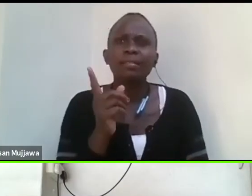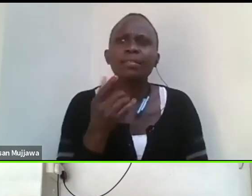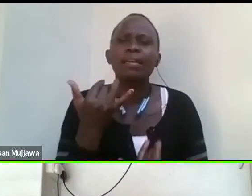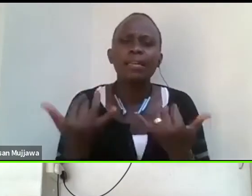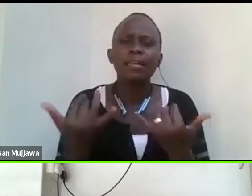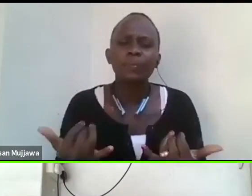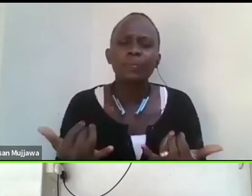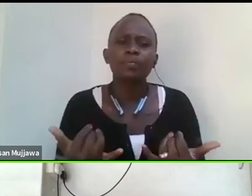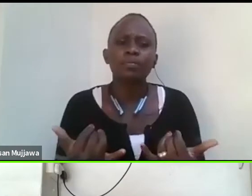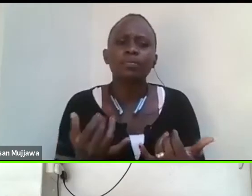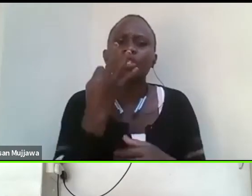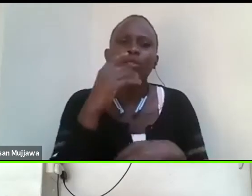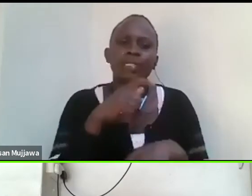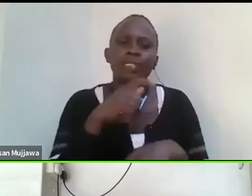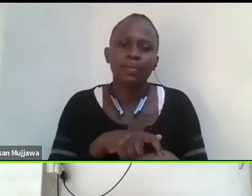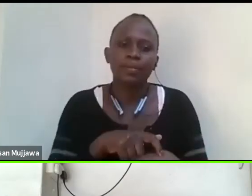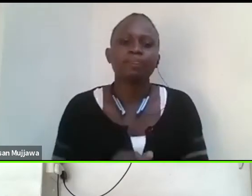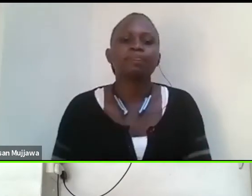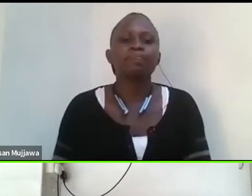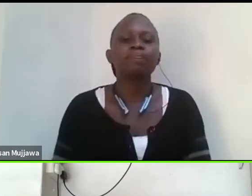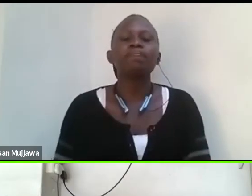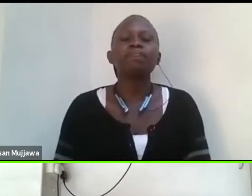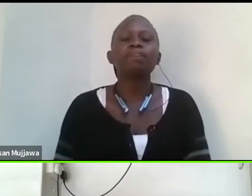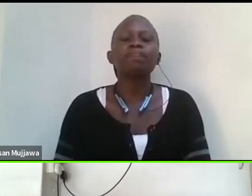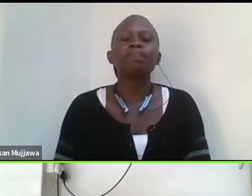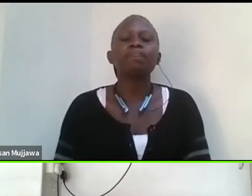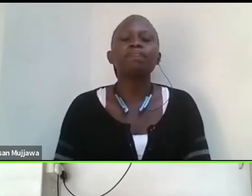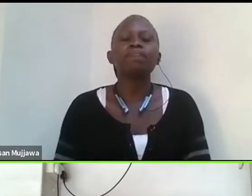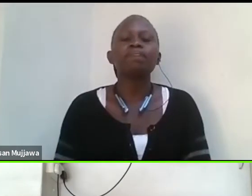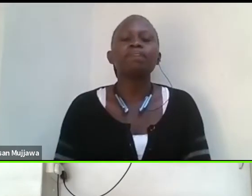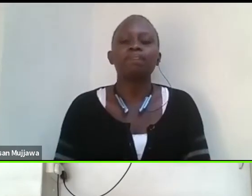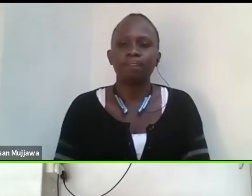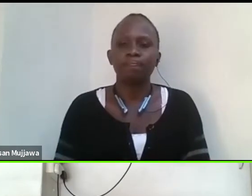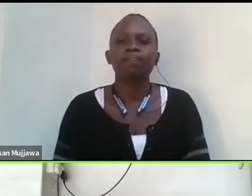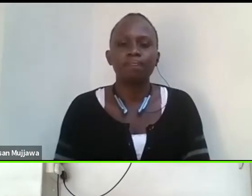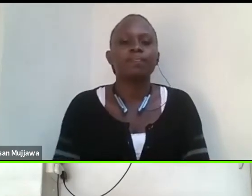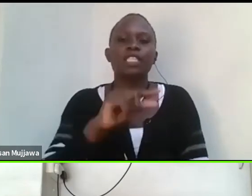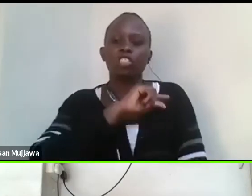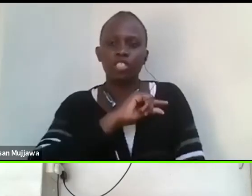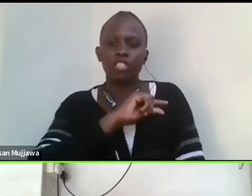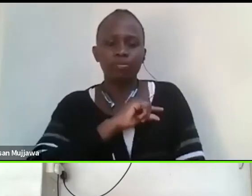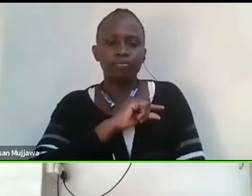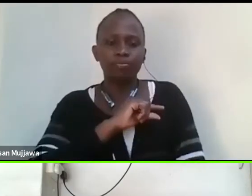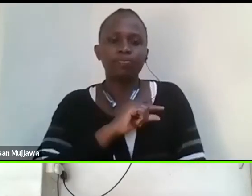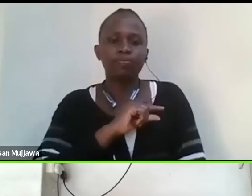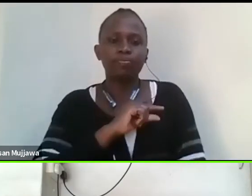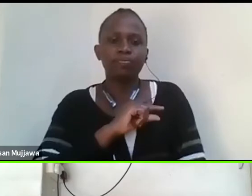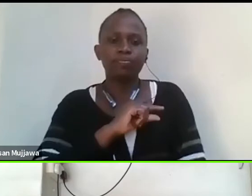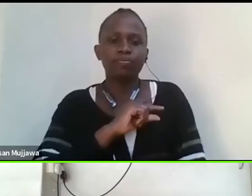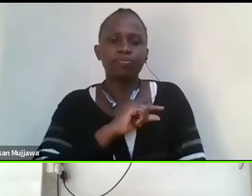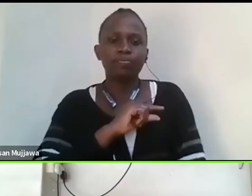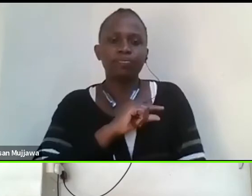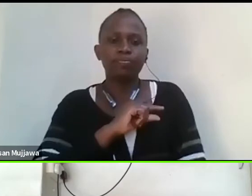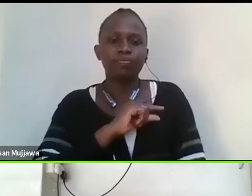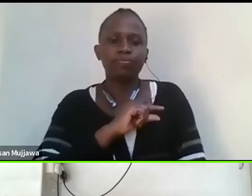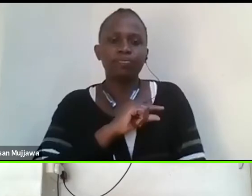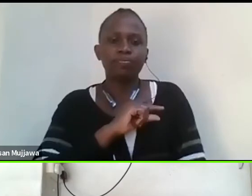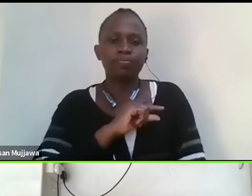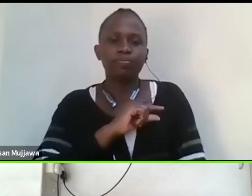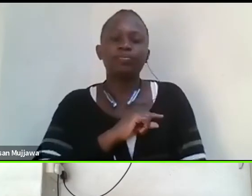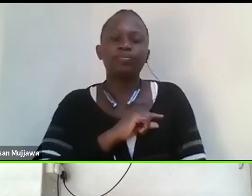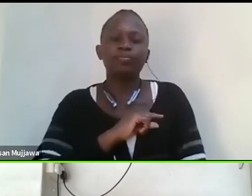far. So gender, you know, when you introduce people, we encourage both male and